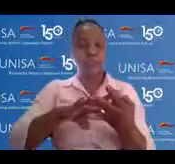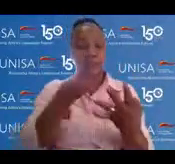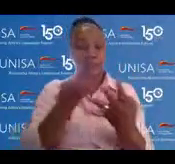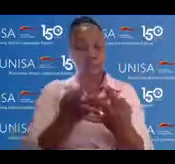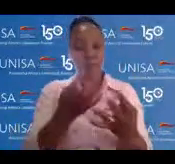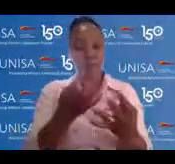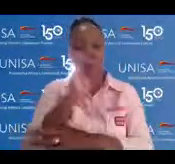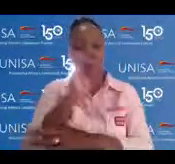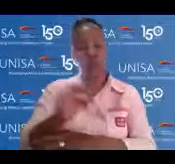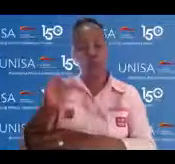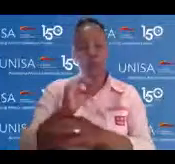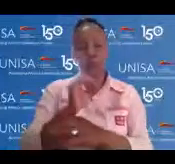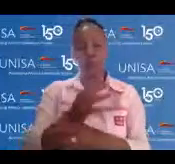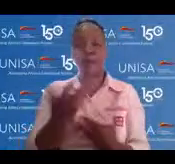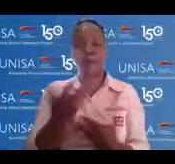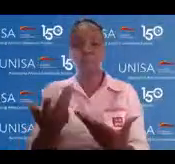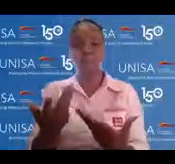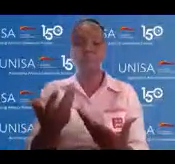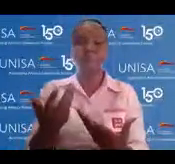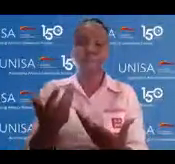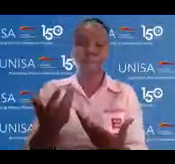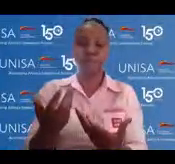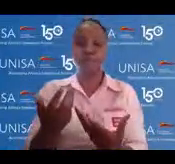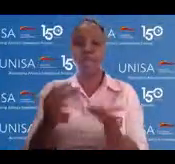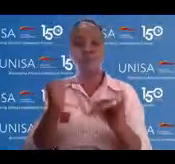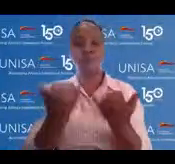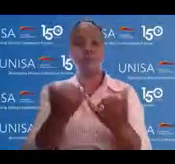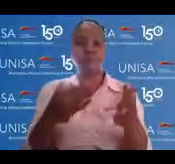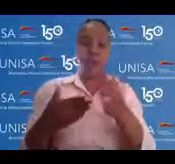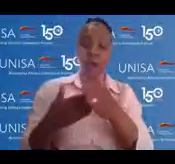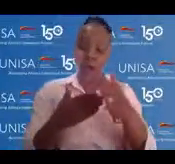usually today until